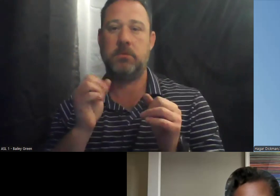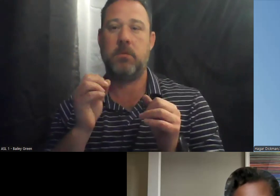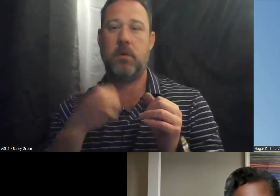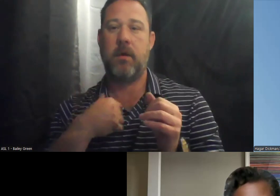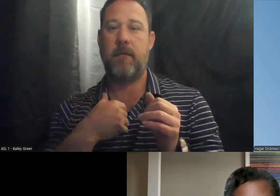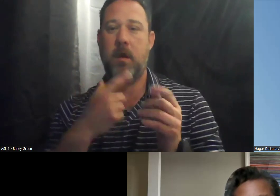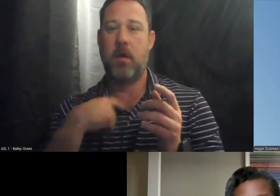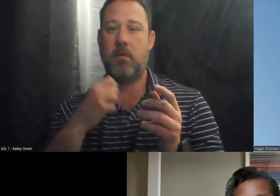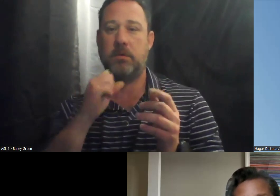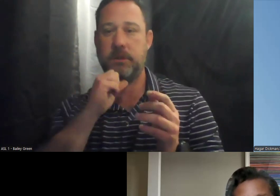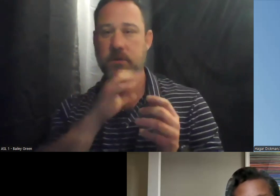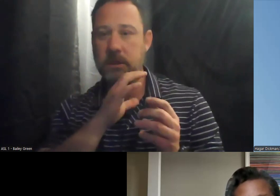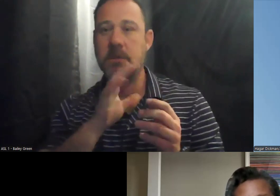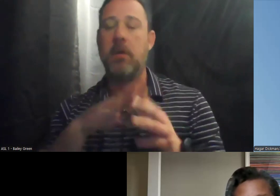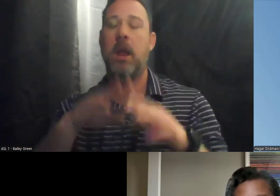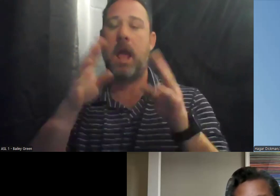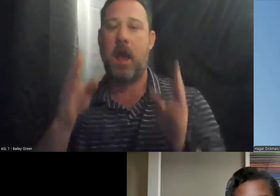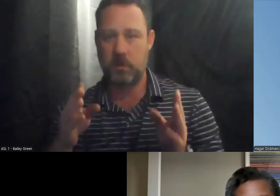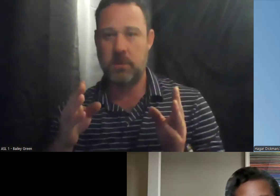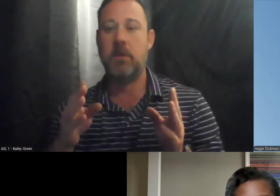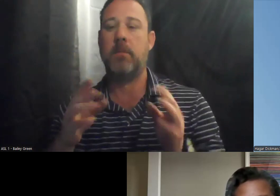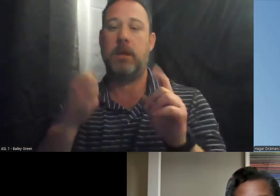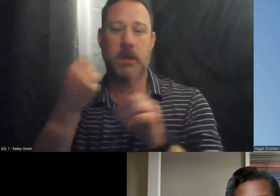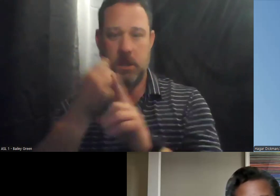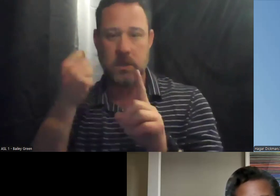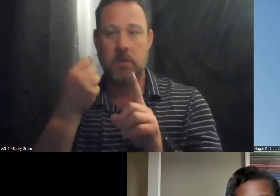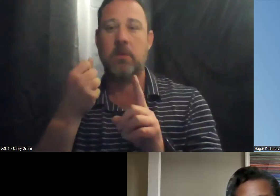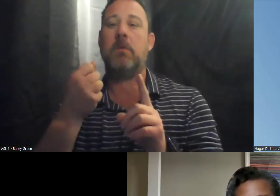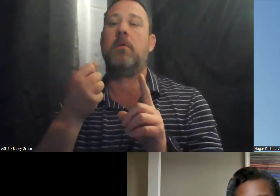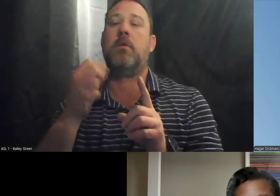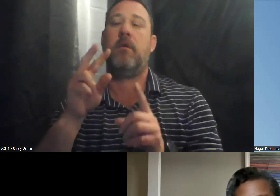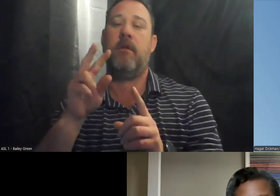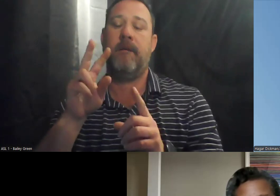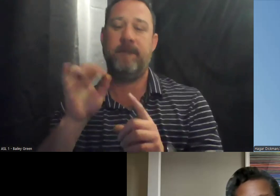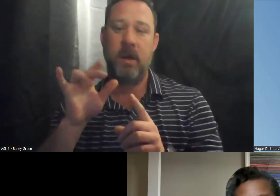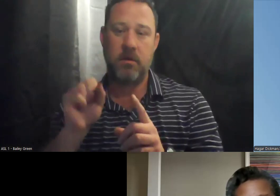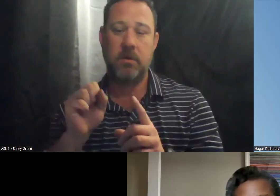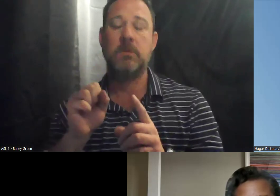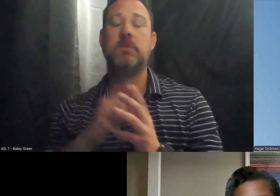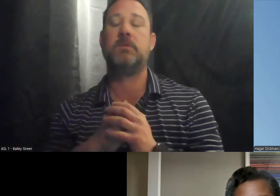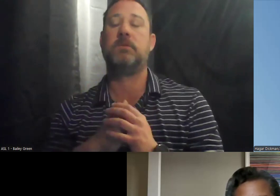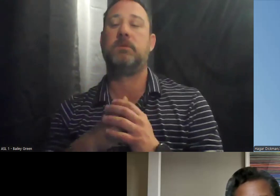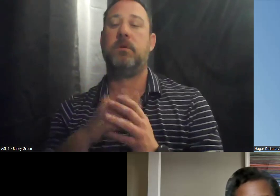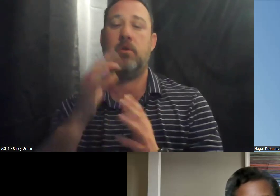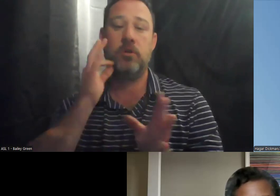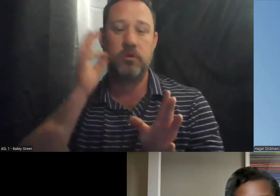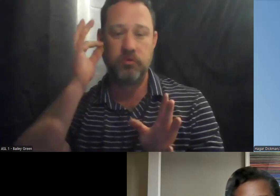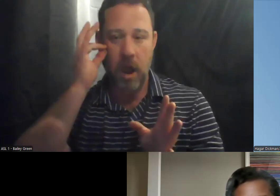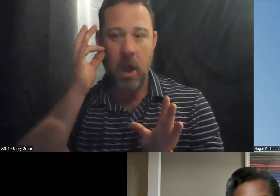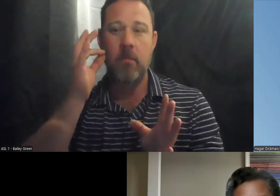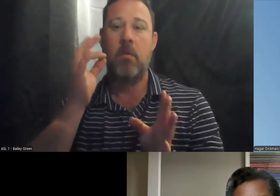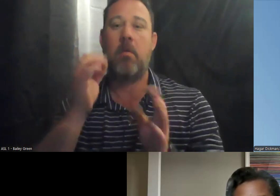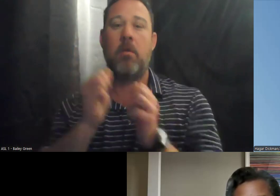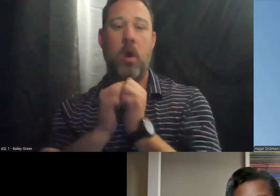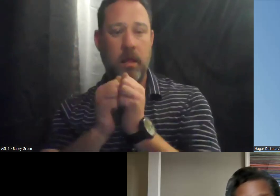our seniors and housing again being hit hard, our veterans being hit hard, our tribal